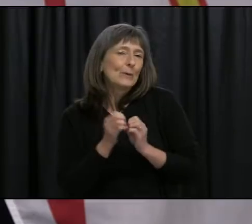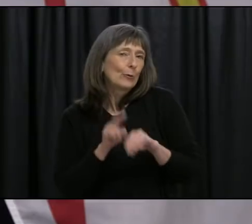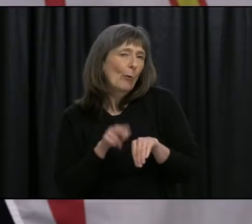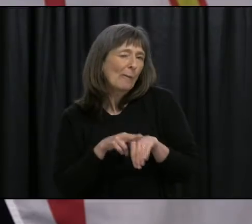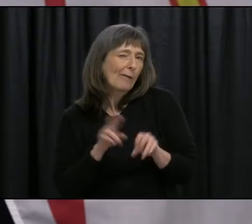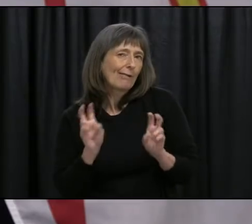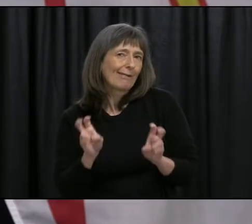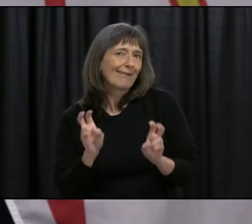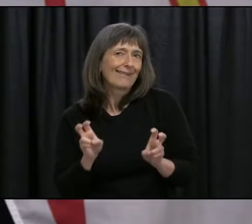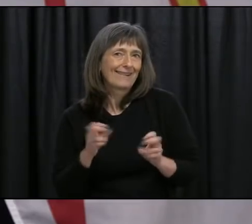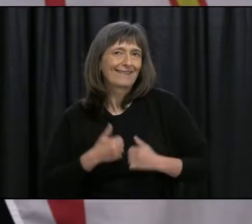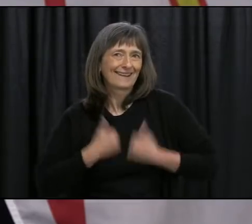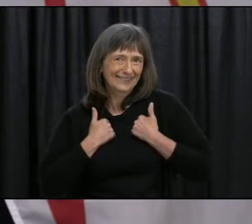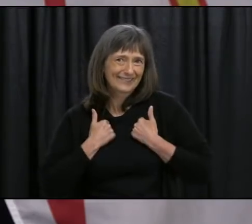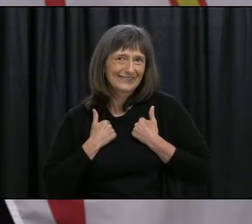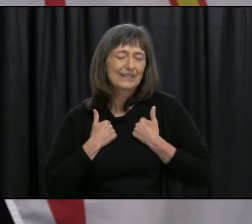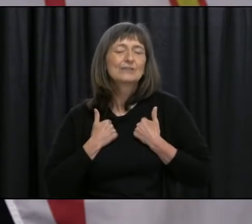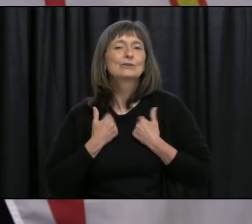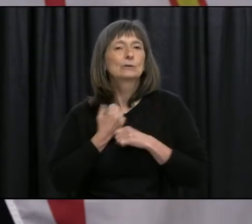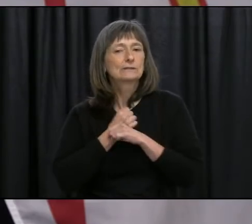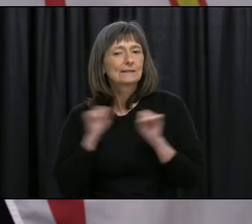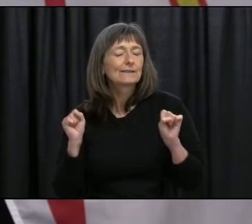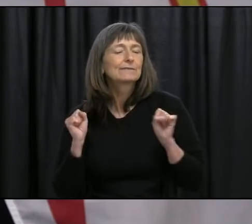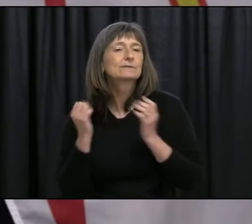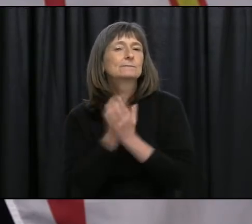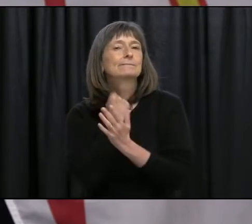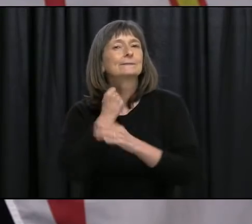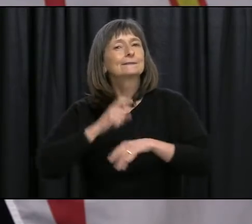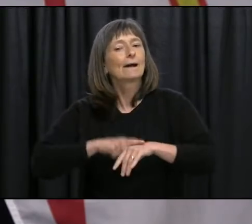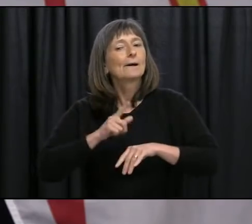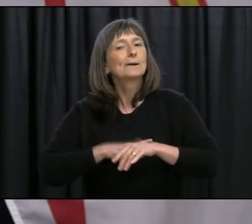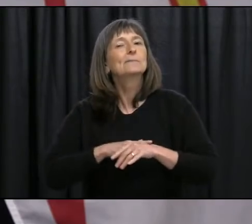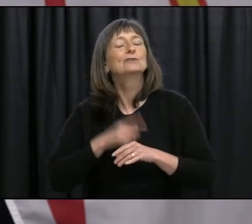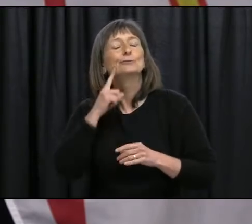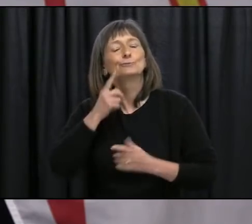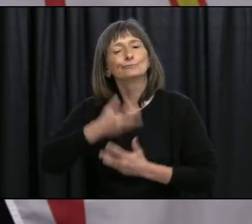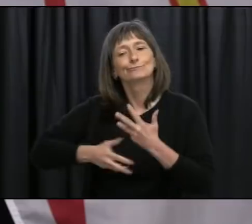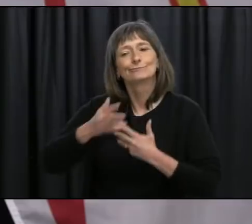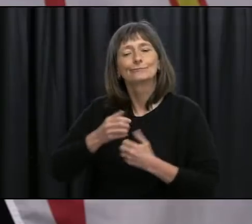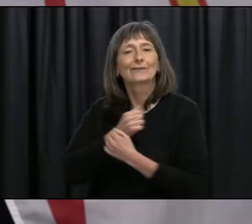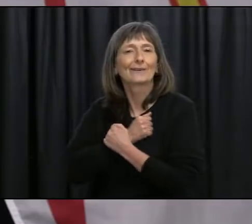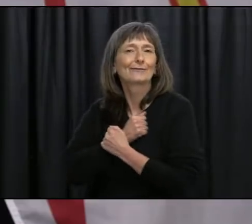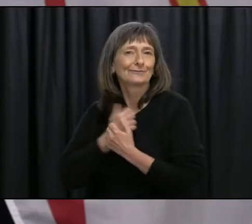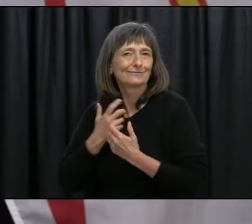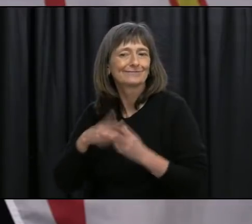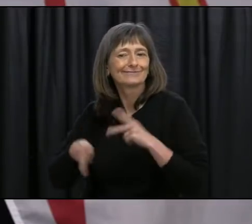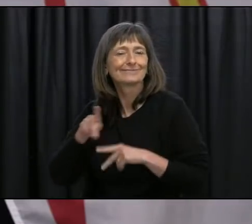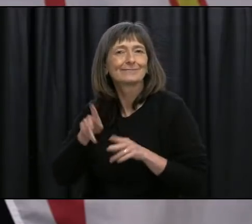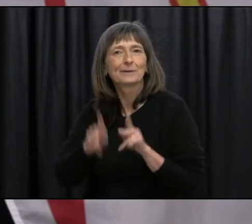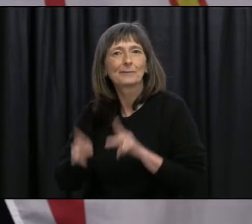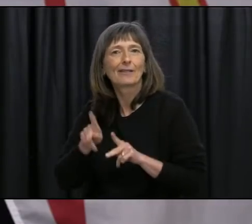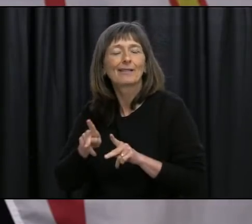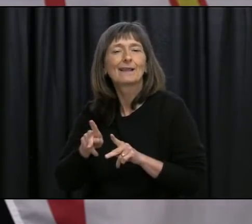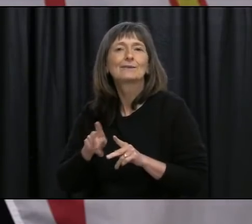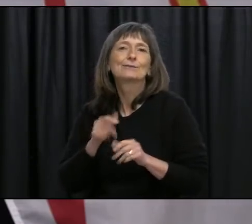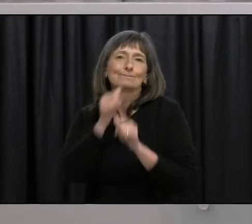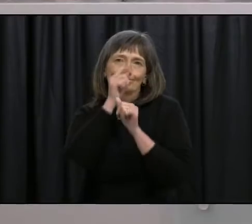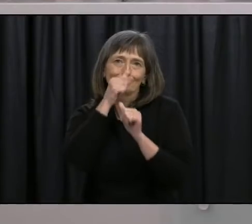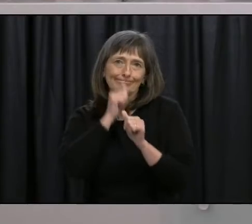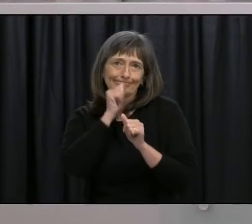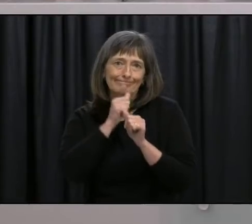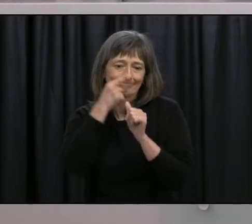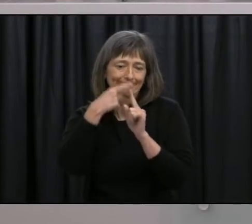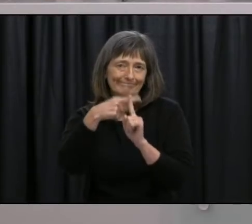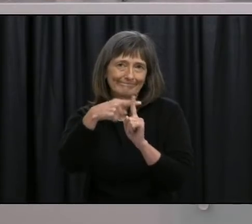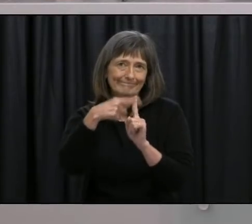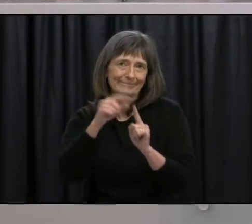embrace this reprieve to enjoy the time with those we love. Hold fast, Newfoundland and Labrador. Thank you.